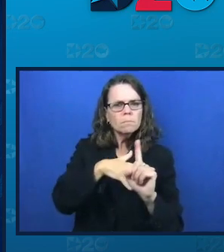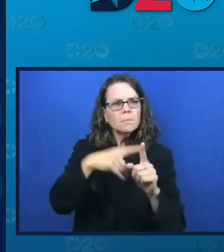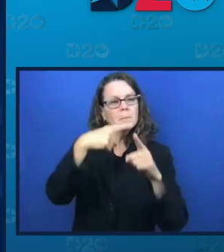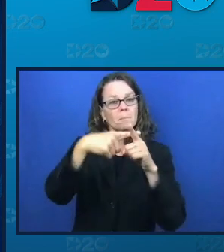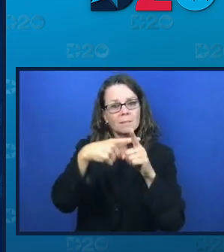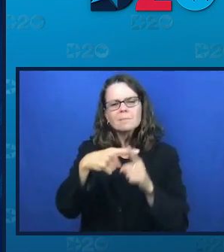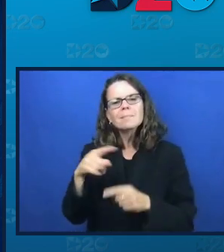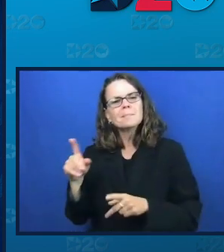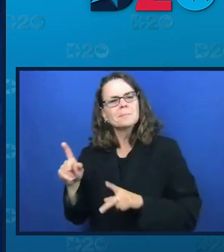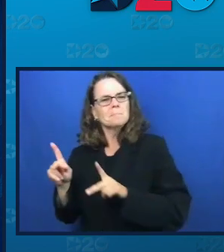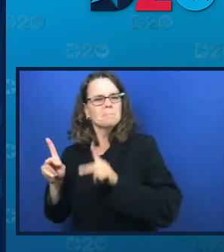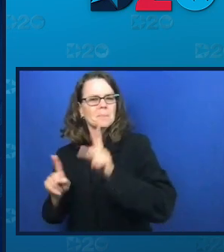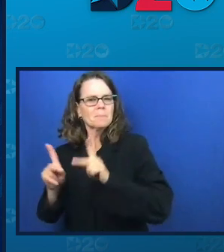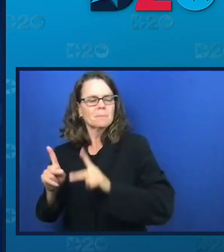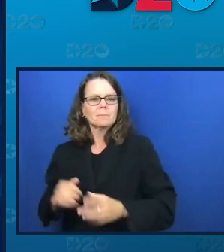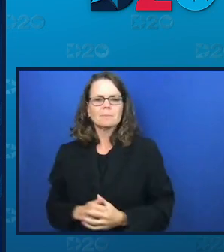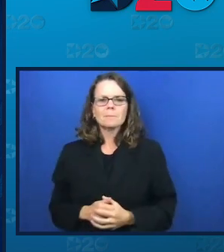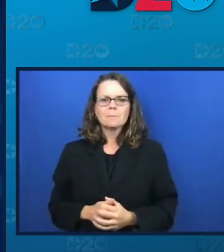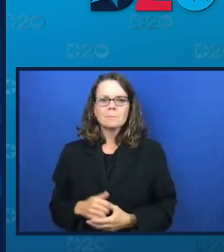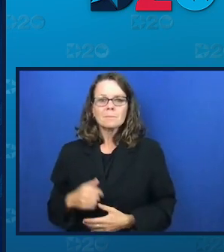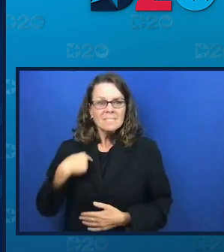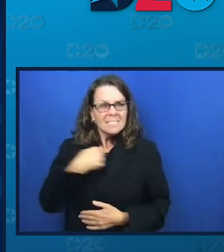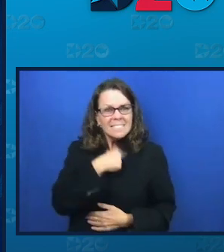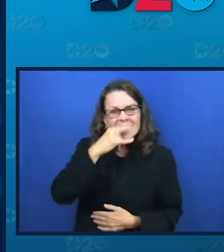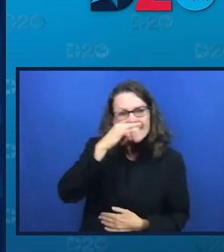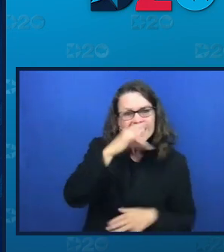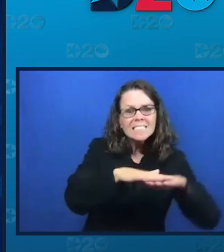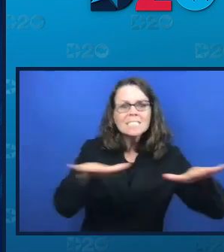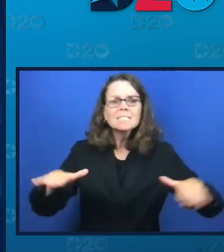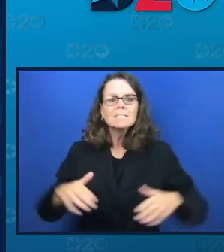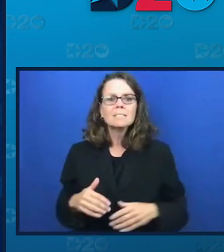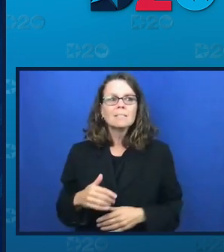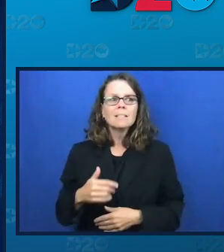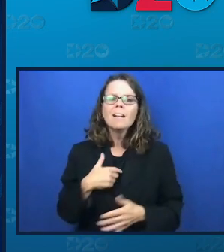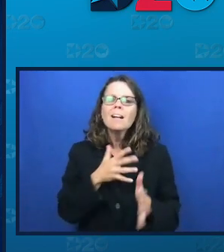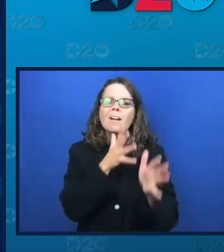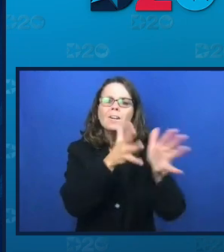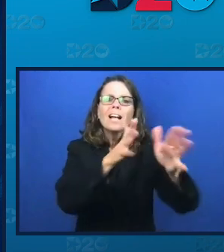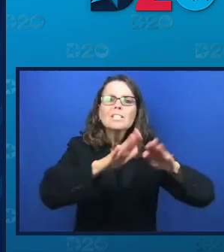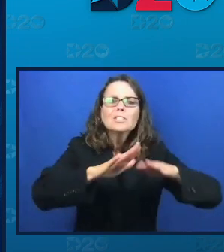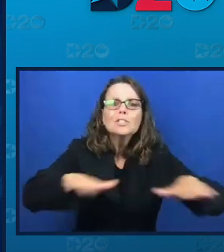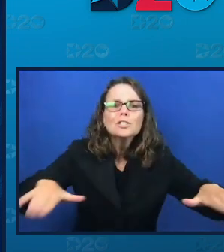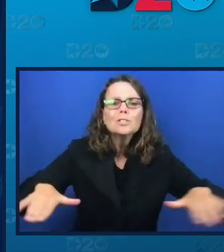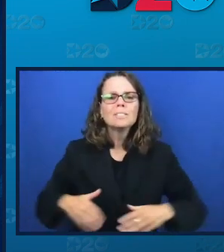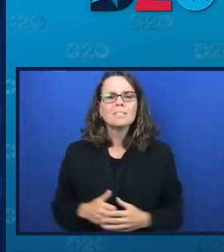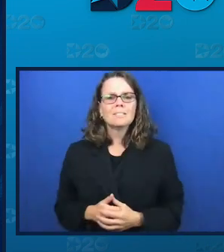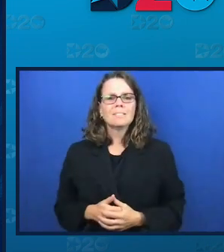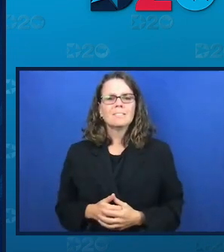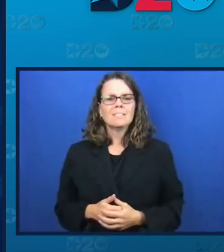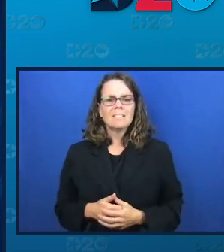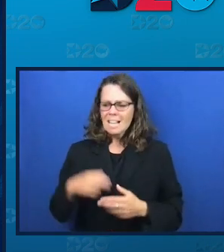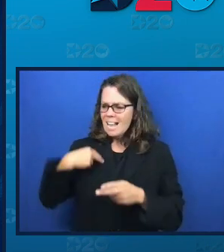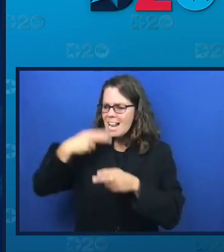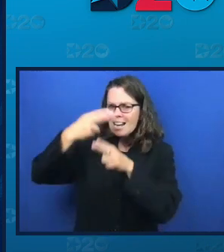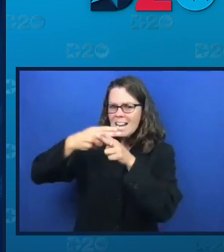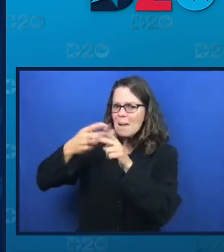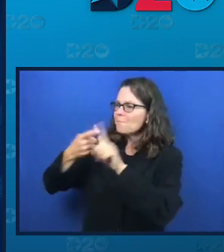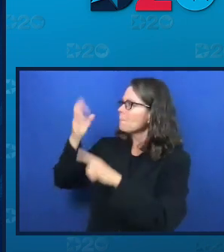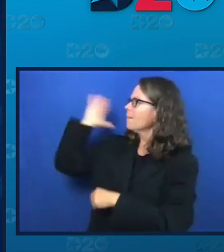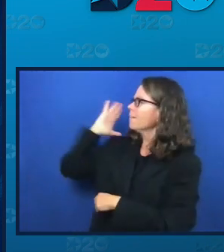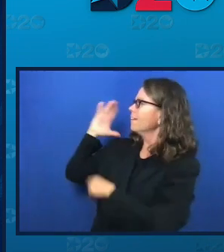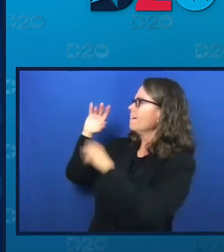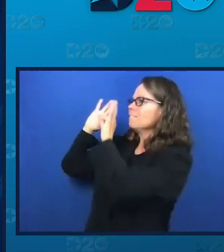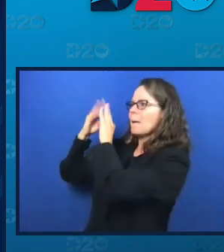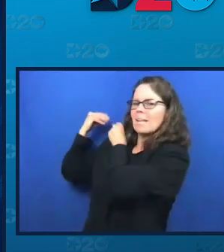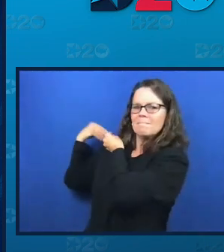our grandkids, to our legacy. There is so much at stake in this election, and I just want to close by reminding each and every one of you, the future